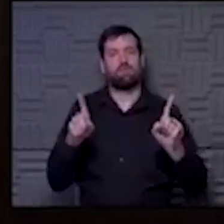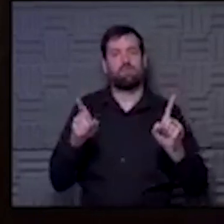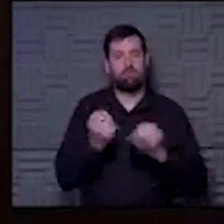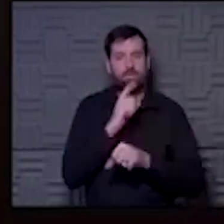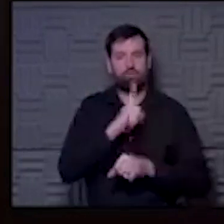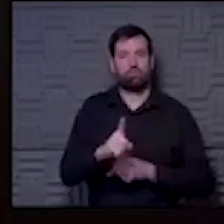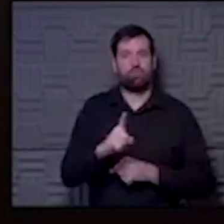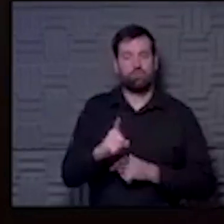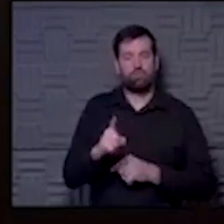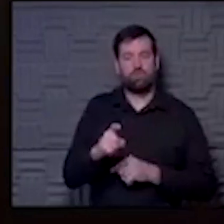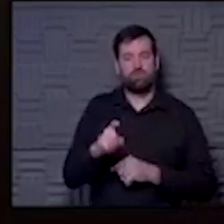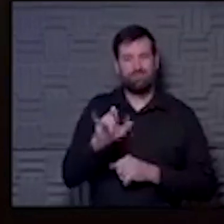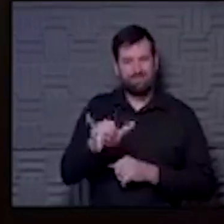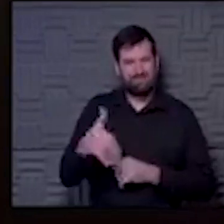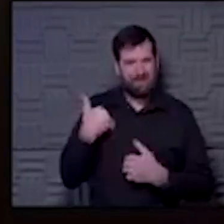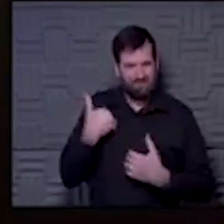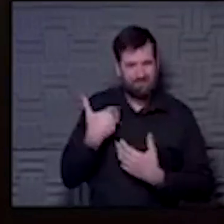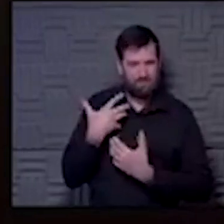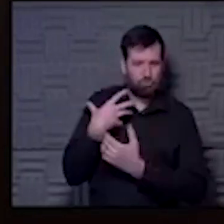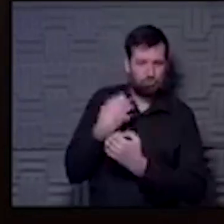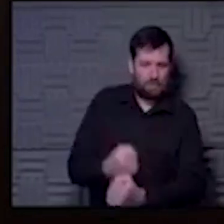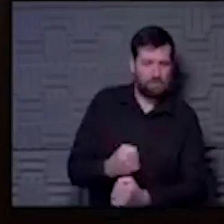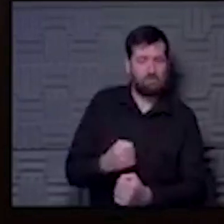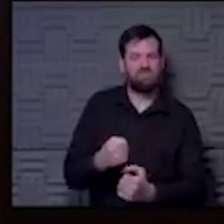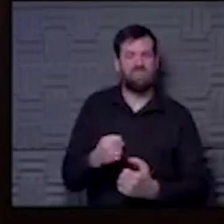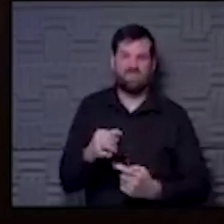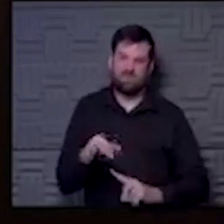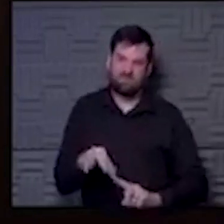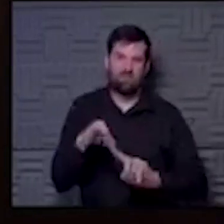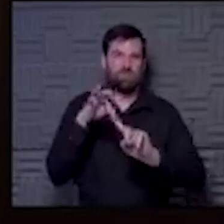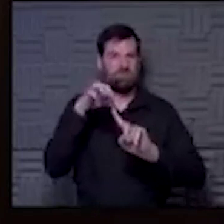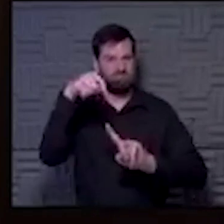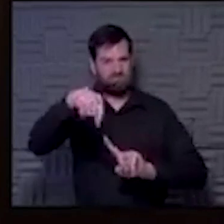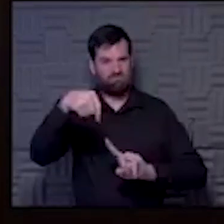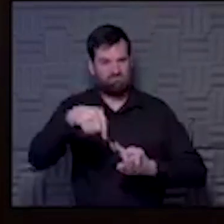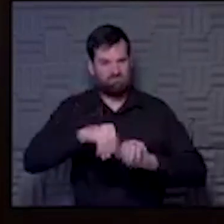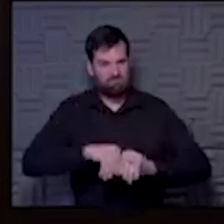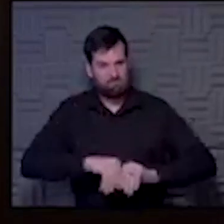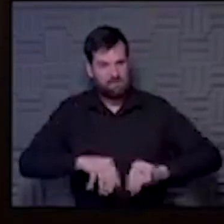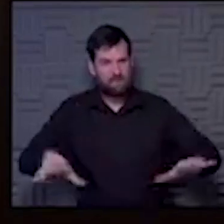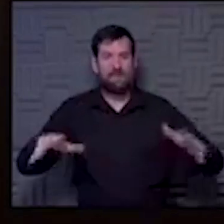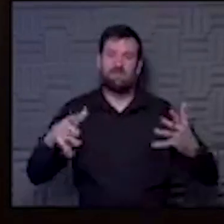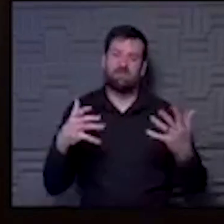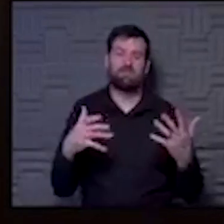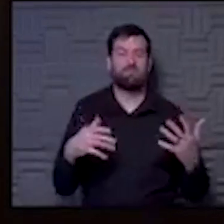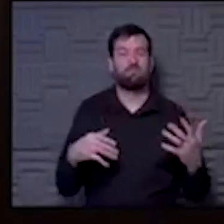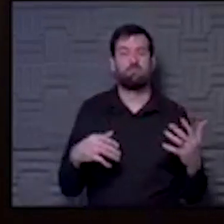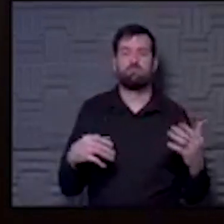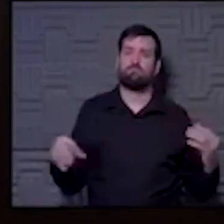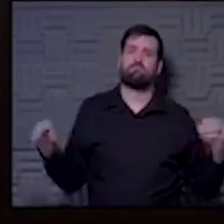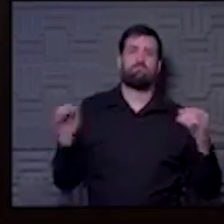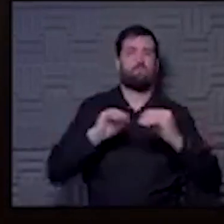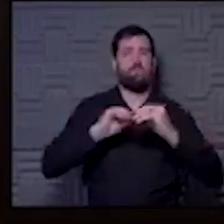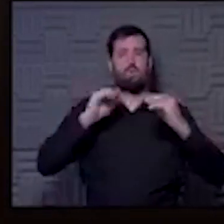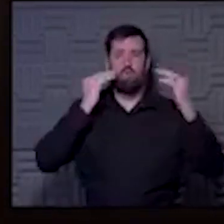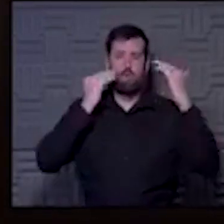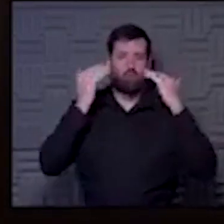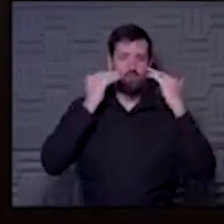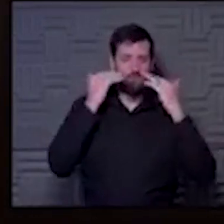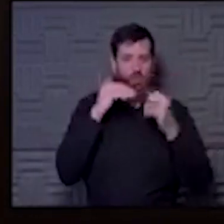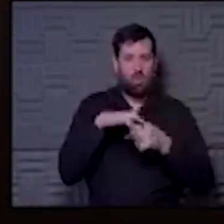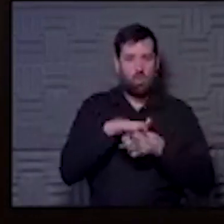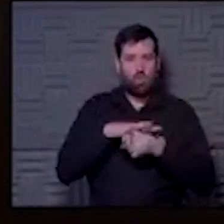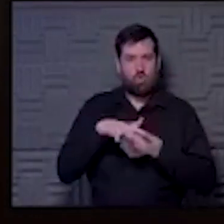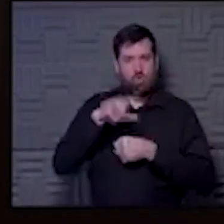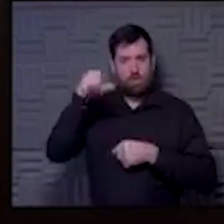that trust. And again, there's been, especially with this pandemic, there's been a lot more awareness on local governments, even